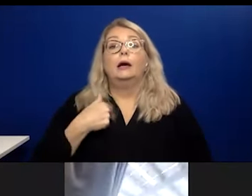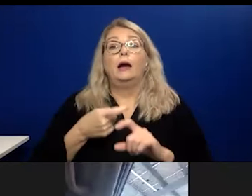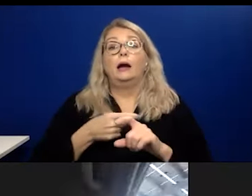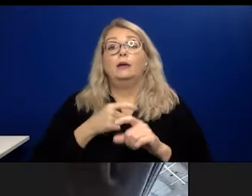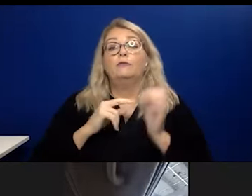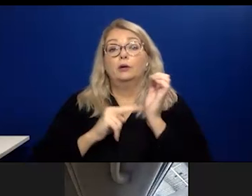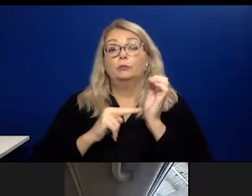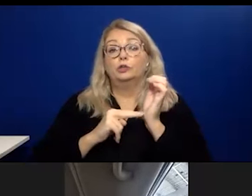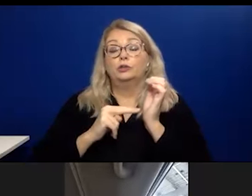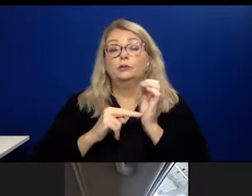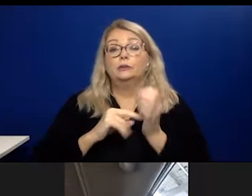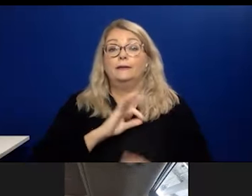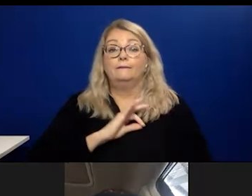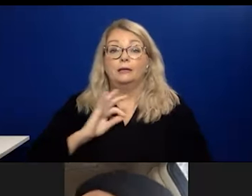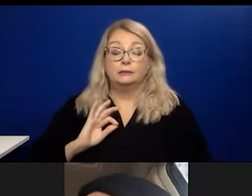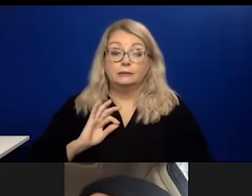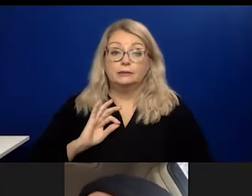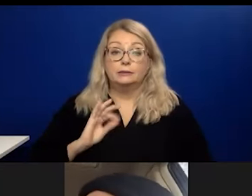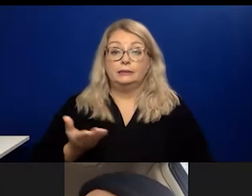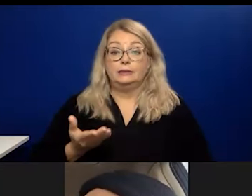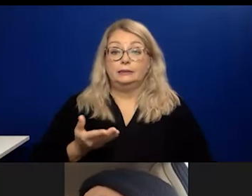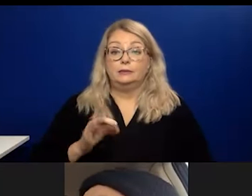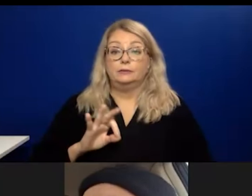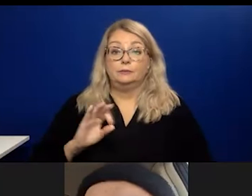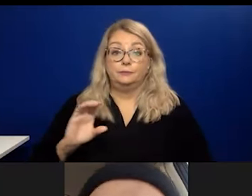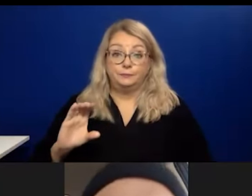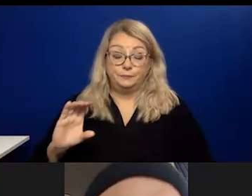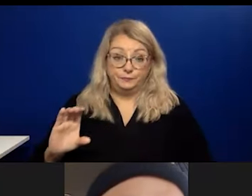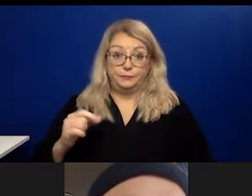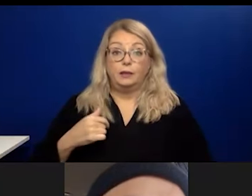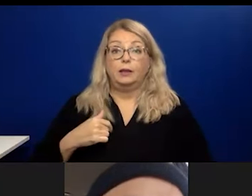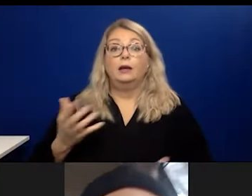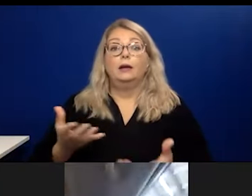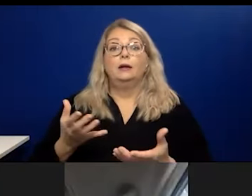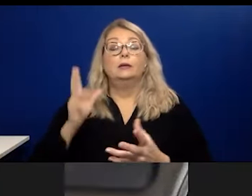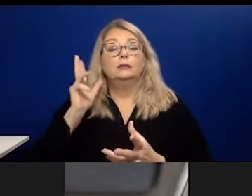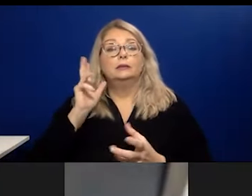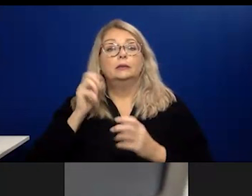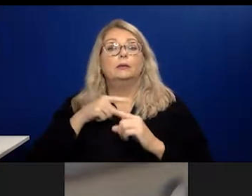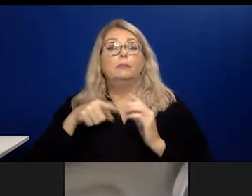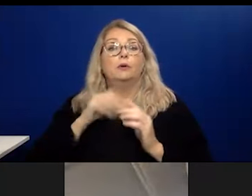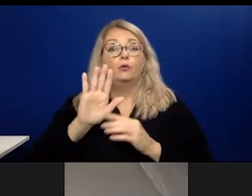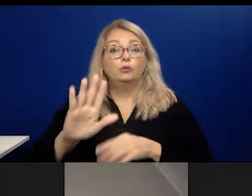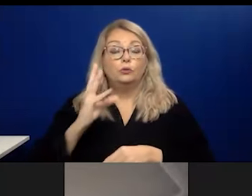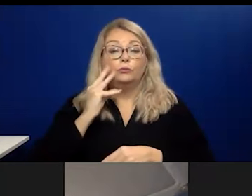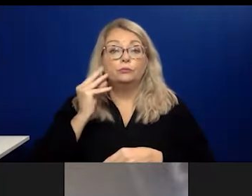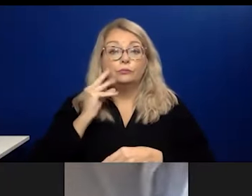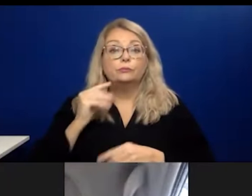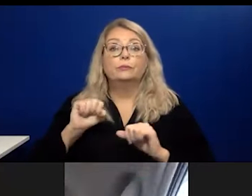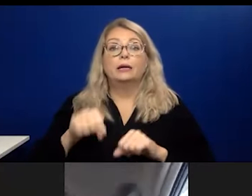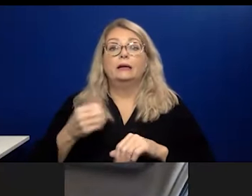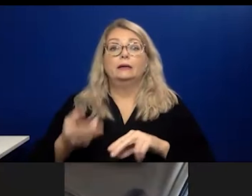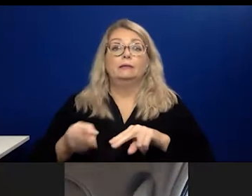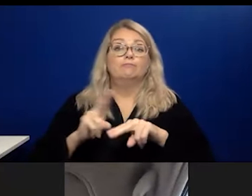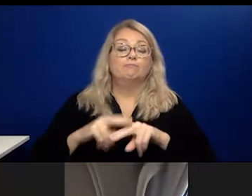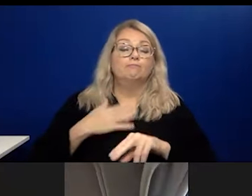City College. And I'm here to hear about your experiences, and hopefully I can learn about some opportunities